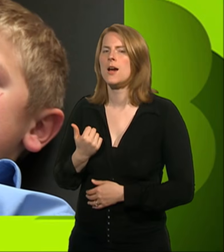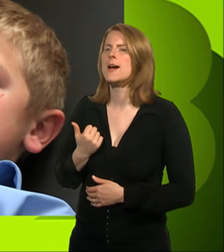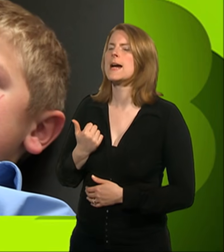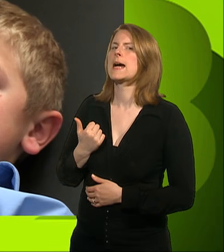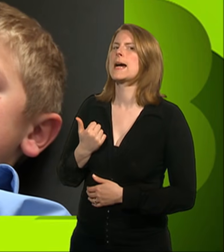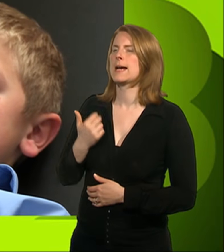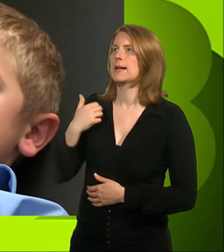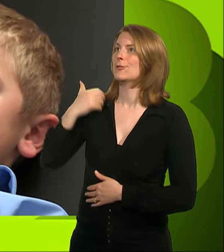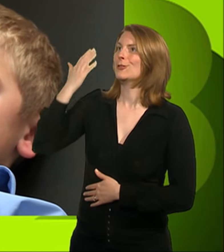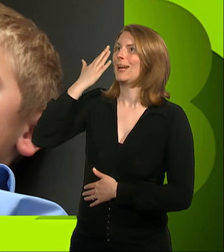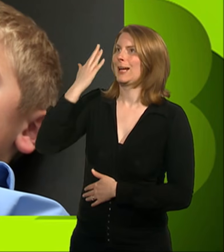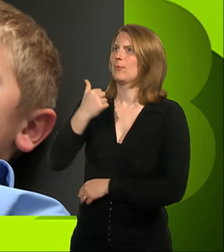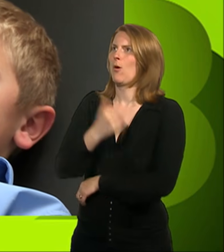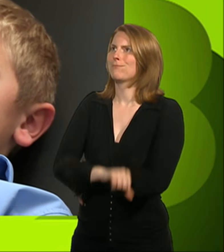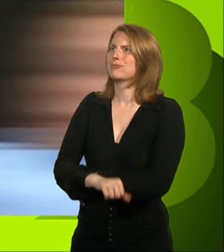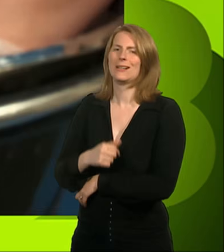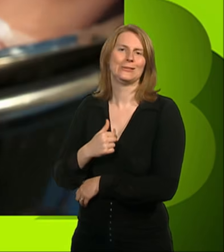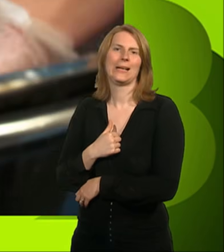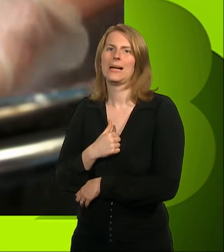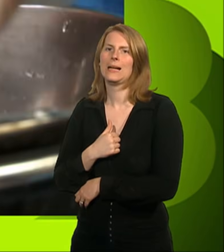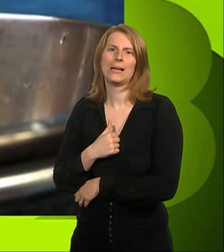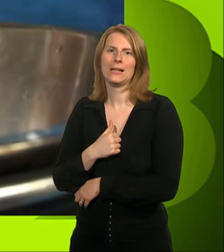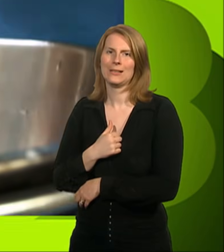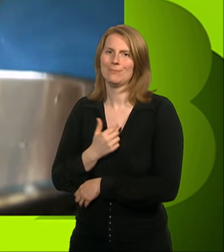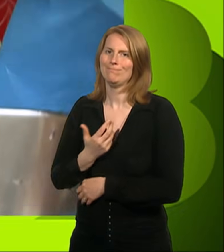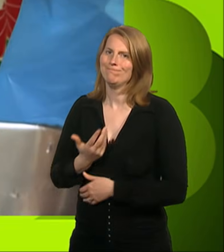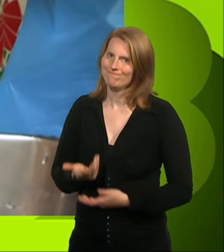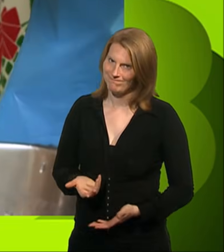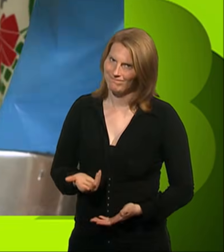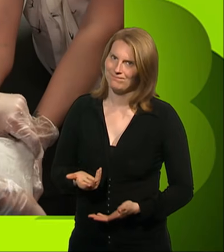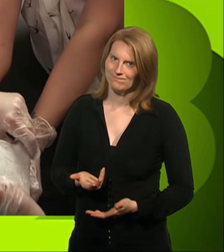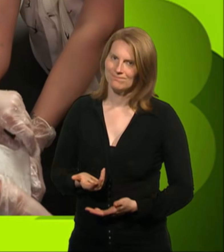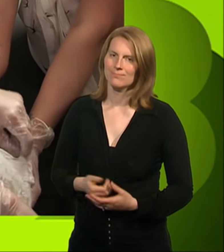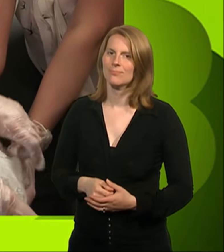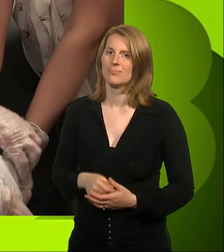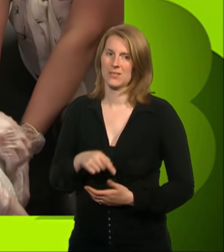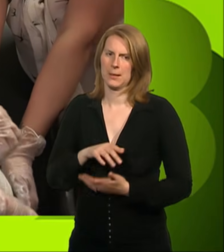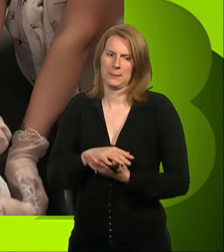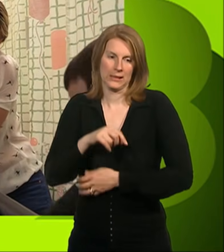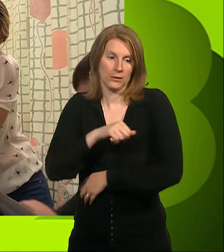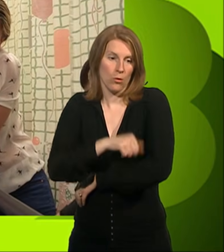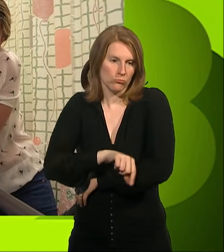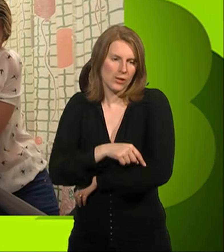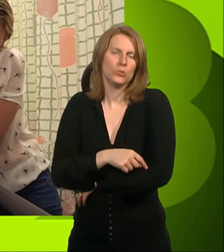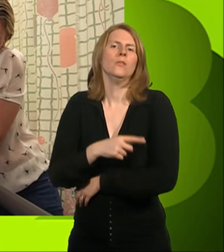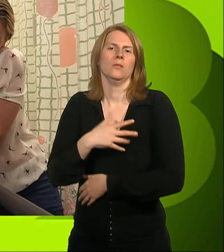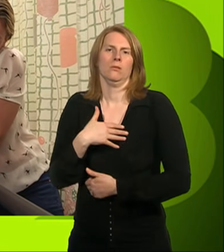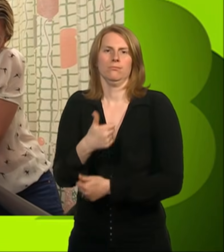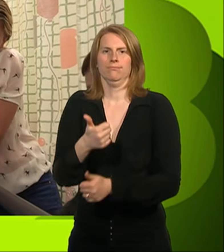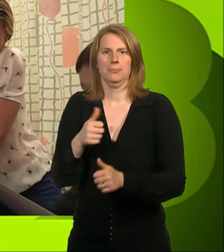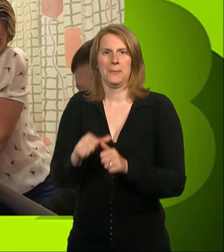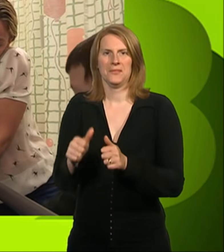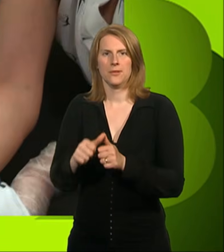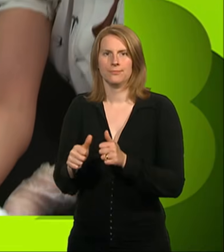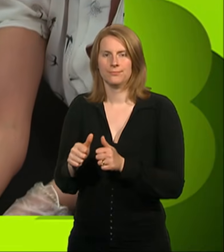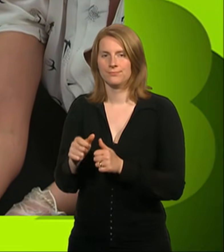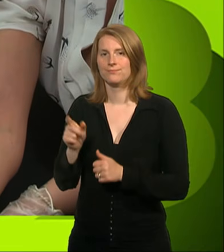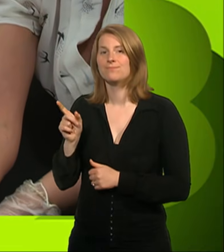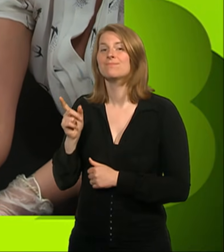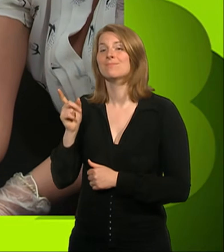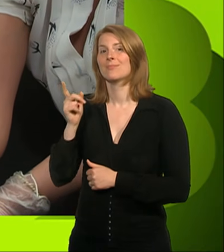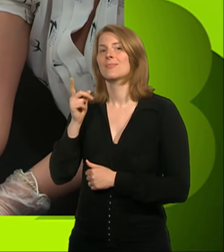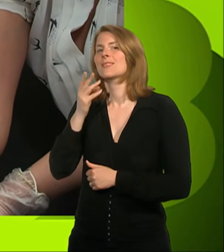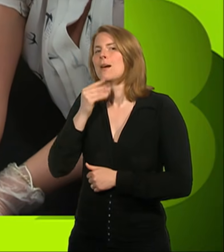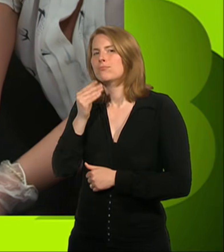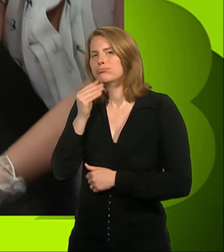to make that arm heal properly. Still, his dream comes temporarily true with a temporary cast. But Charlie has to stay in